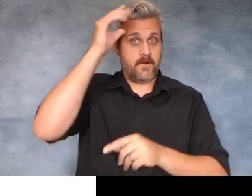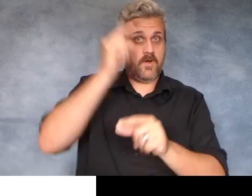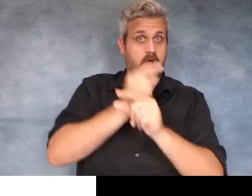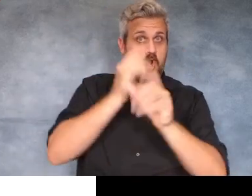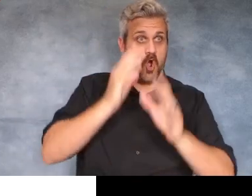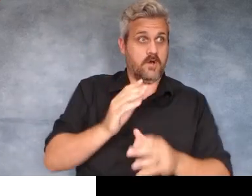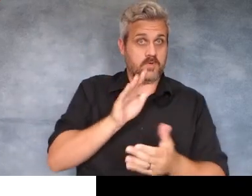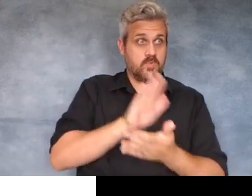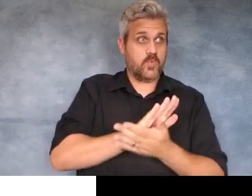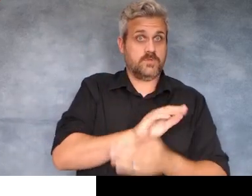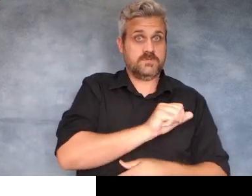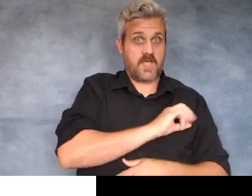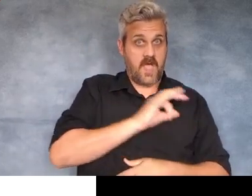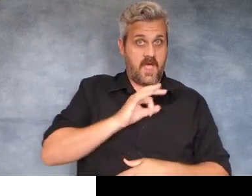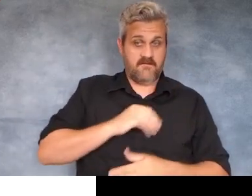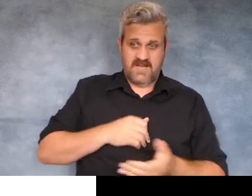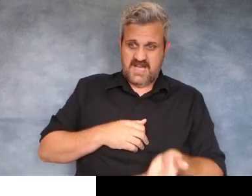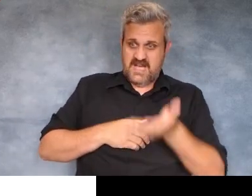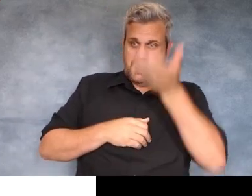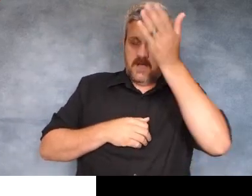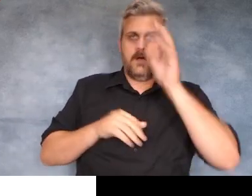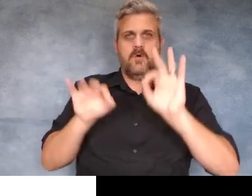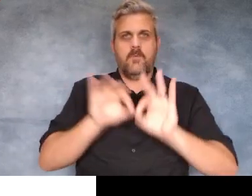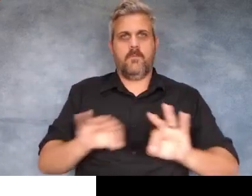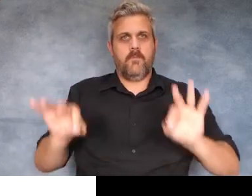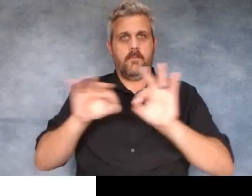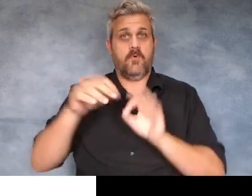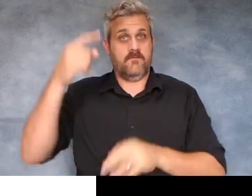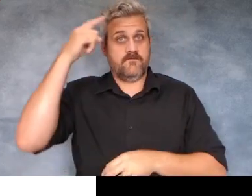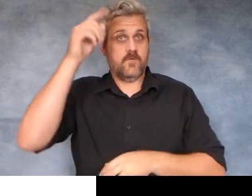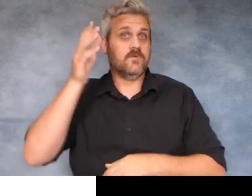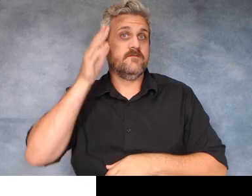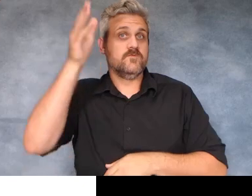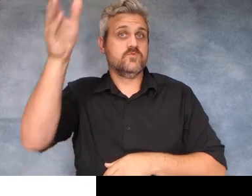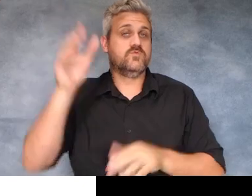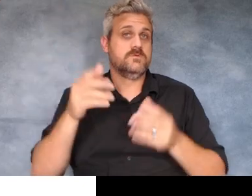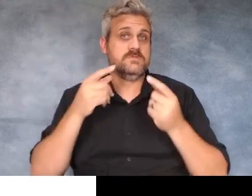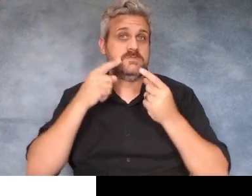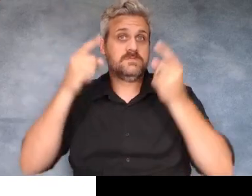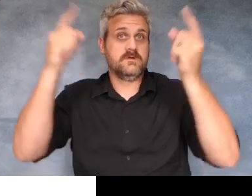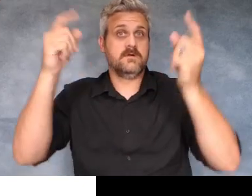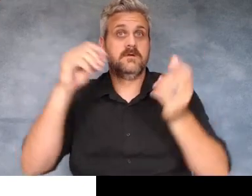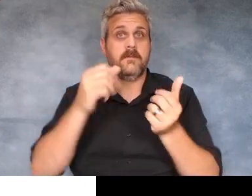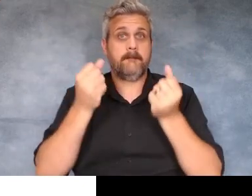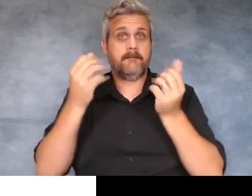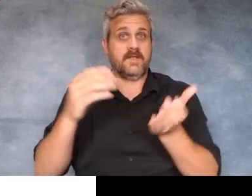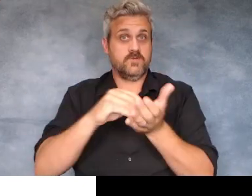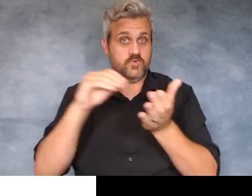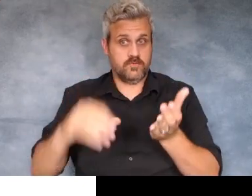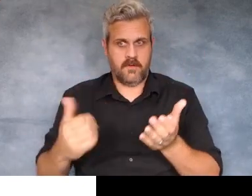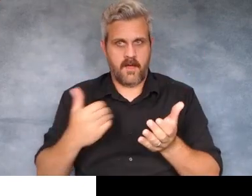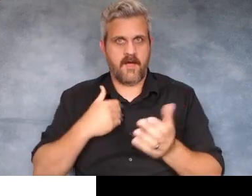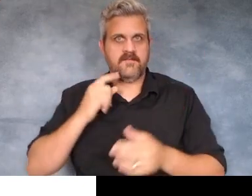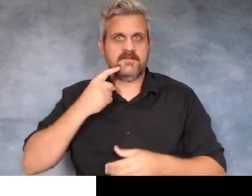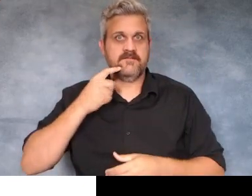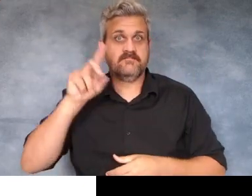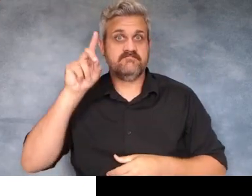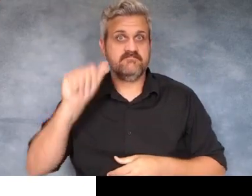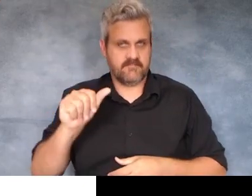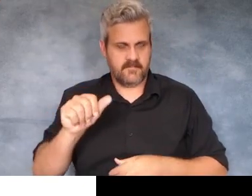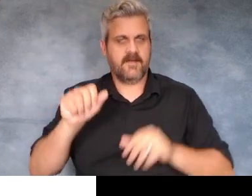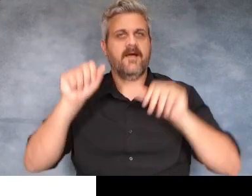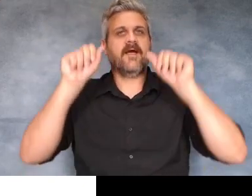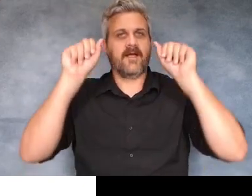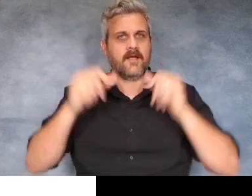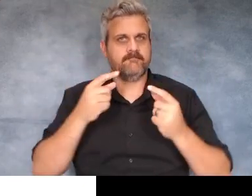staff are critical for future success. Many students with significant disabilities are able to